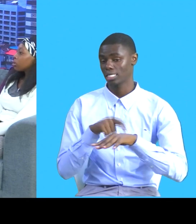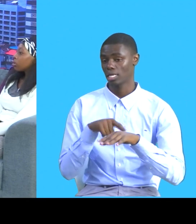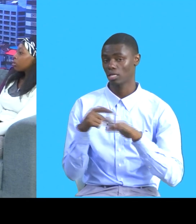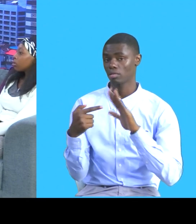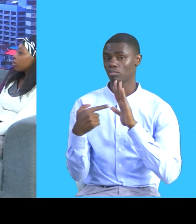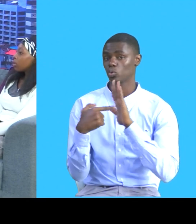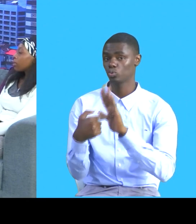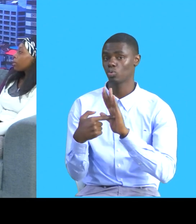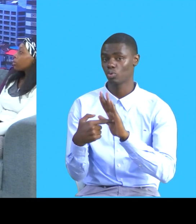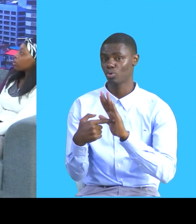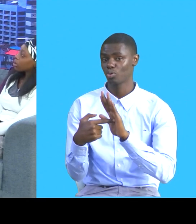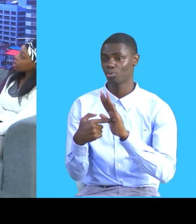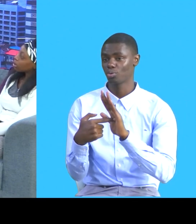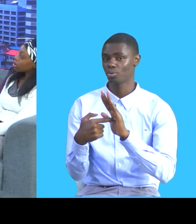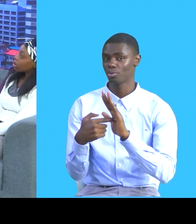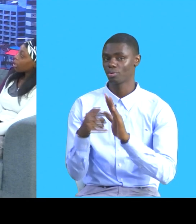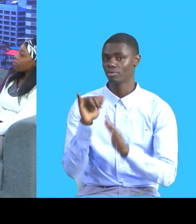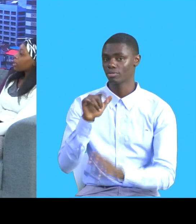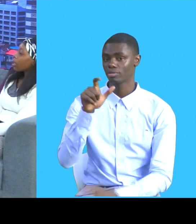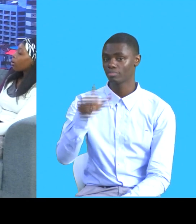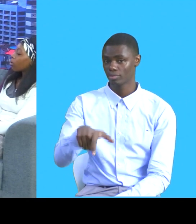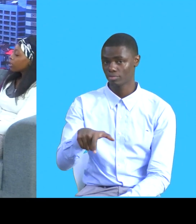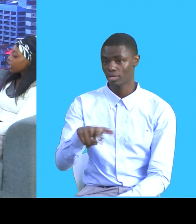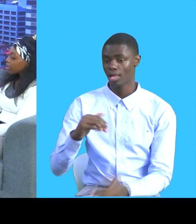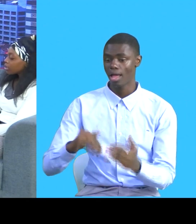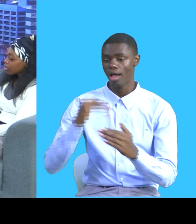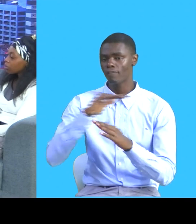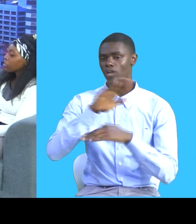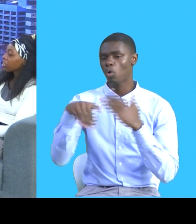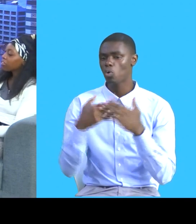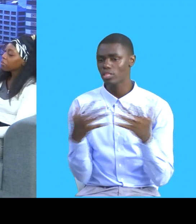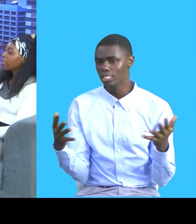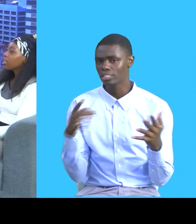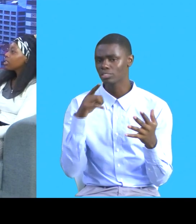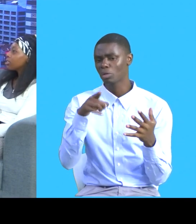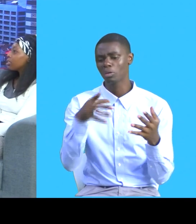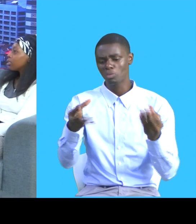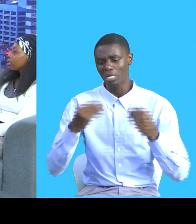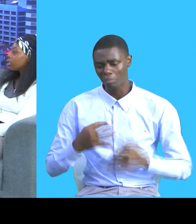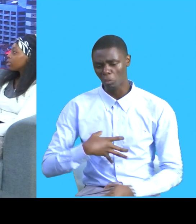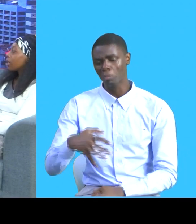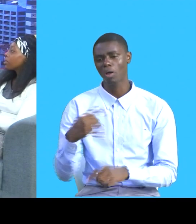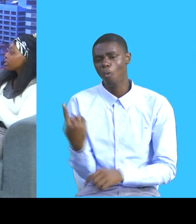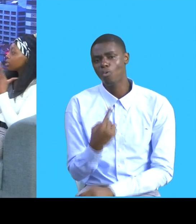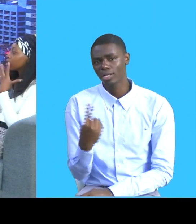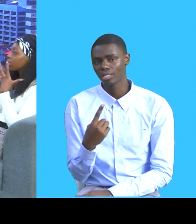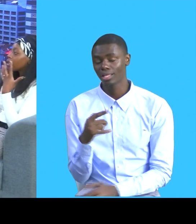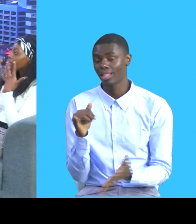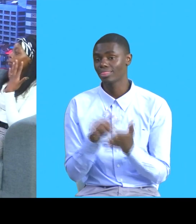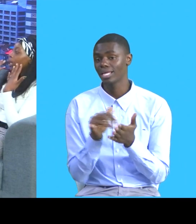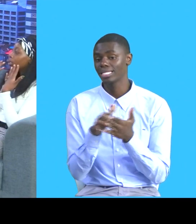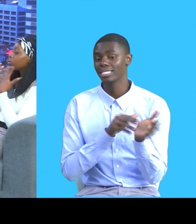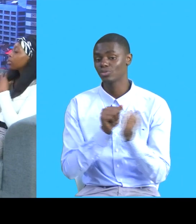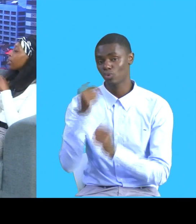show that person, after all this is what you're giving me, it damages